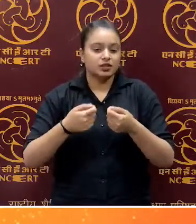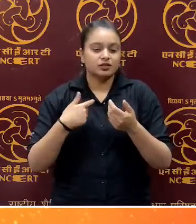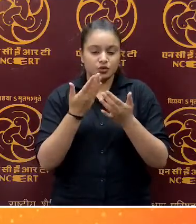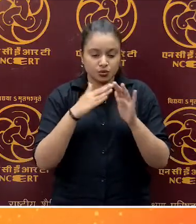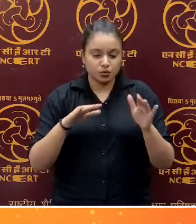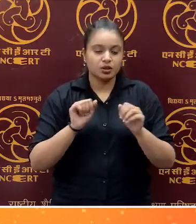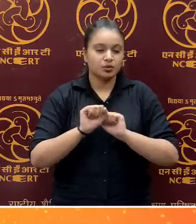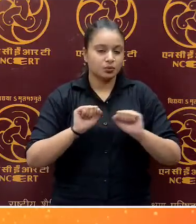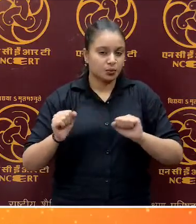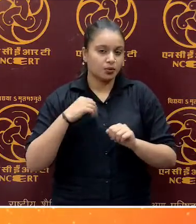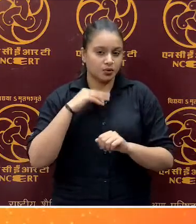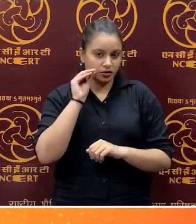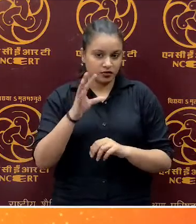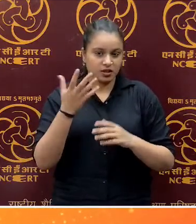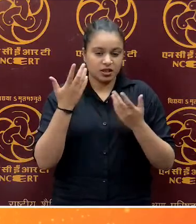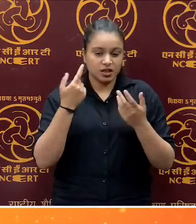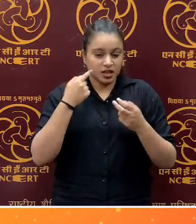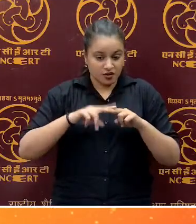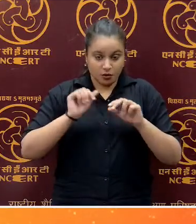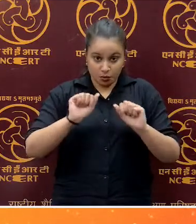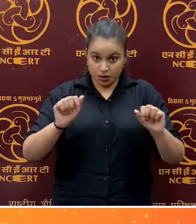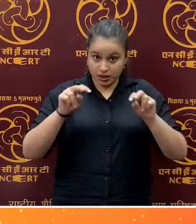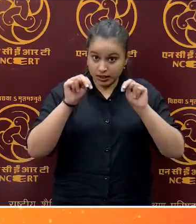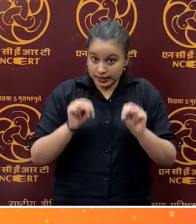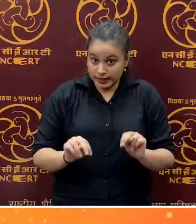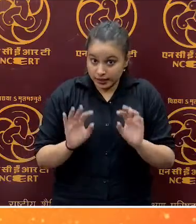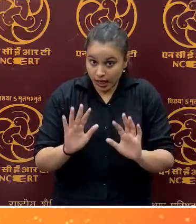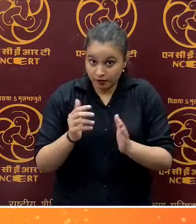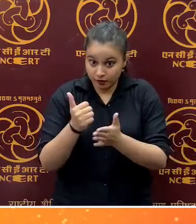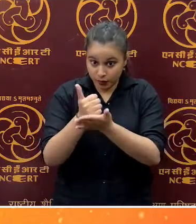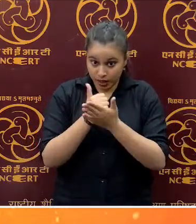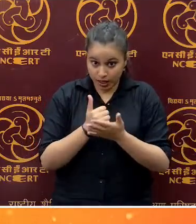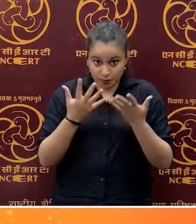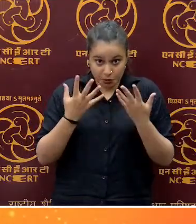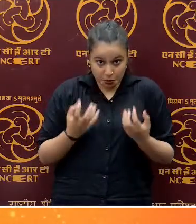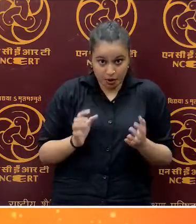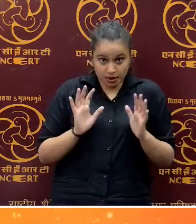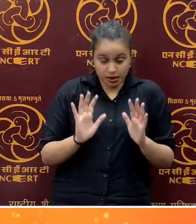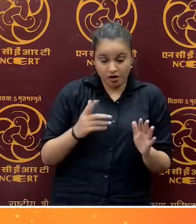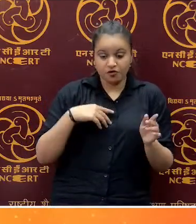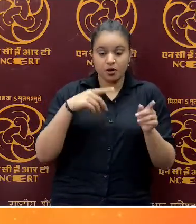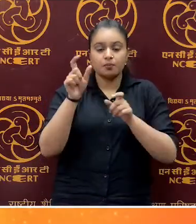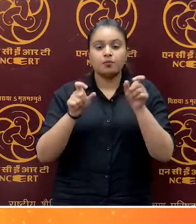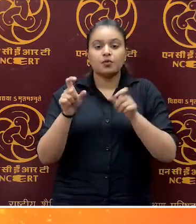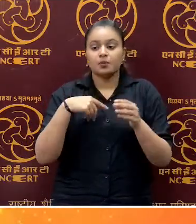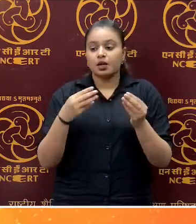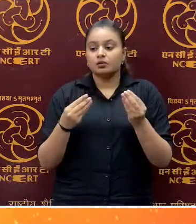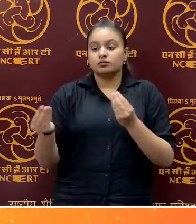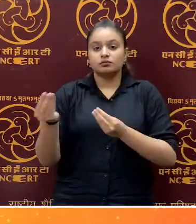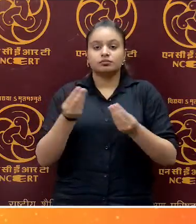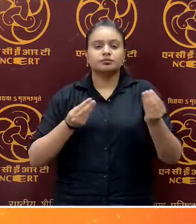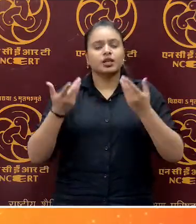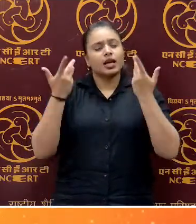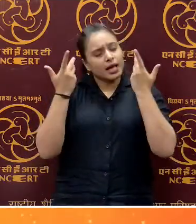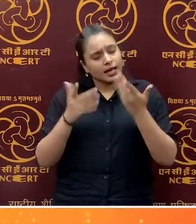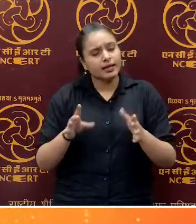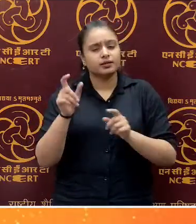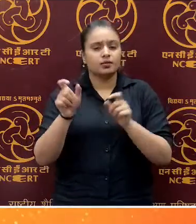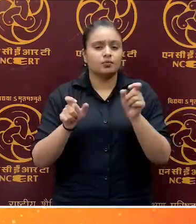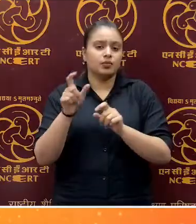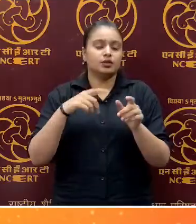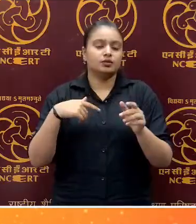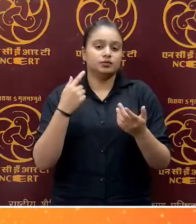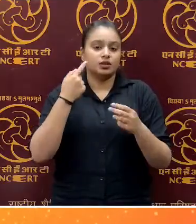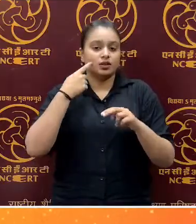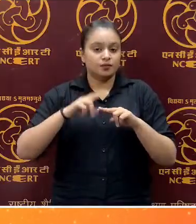ones. If you are in the need of any help, do go to the people around you, anybody. If you